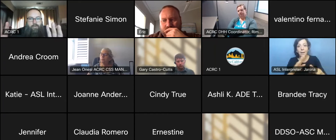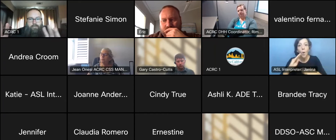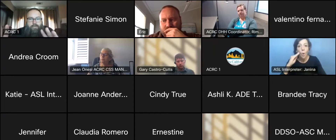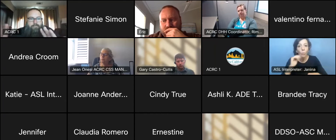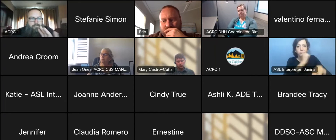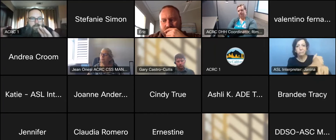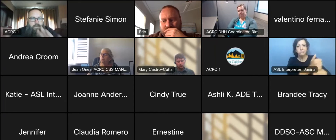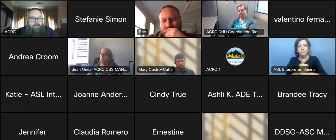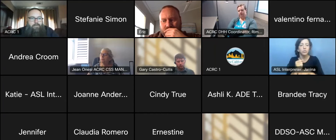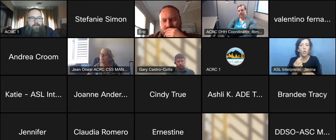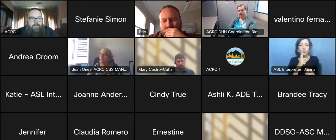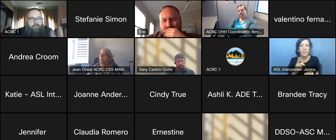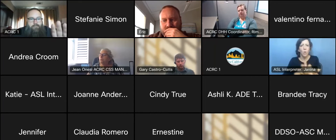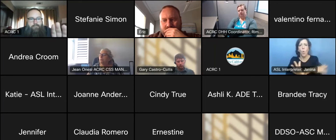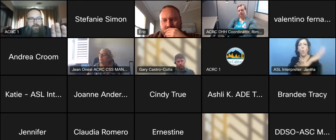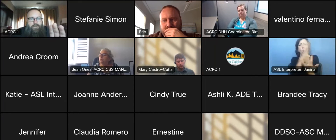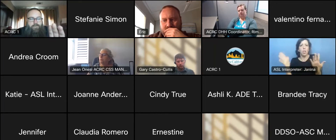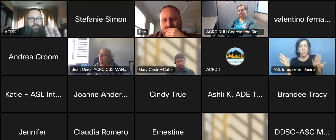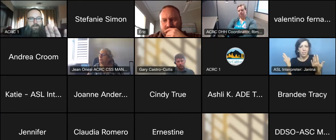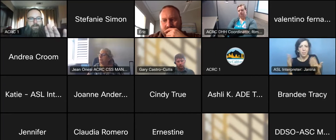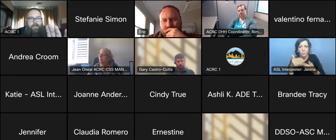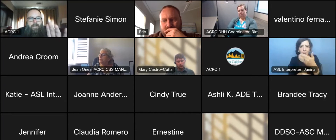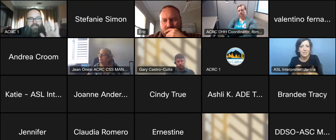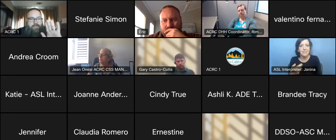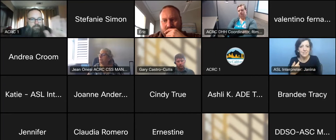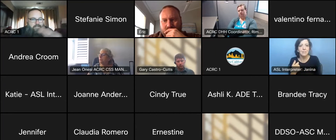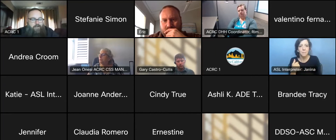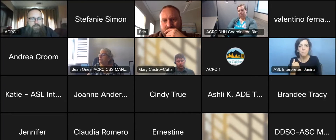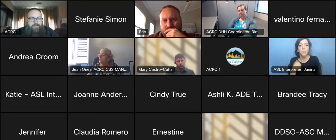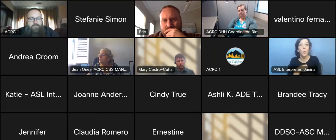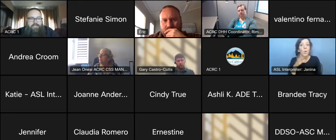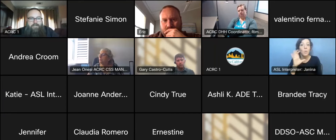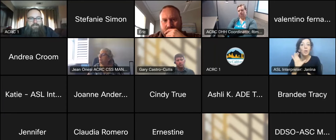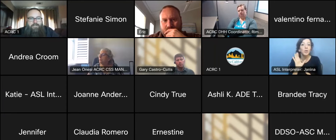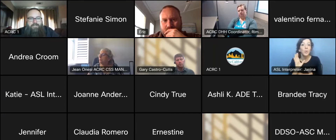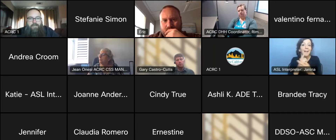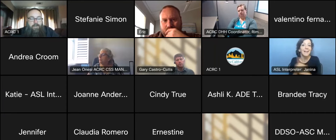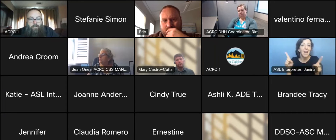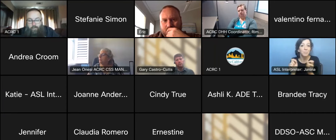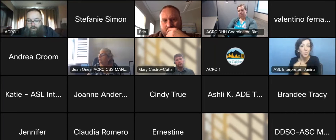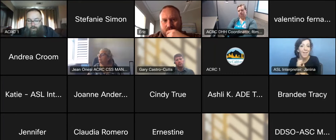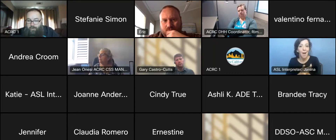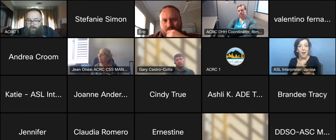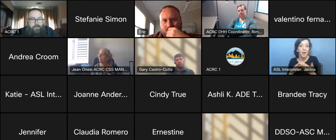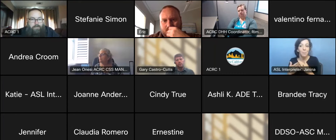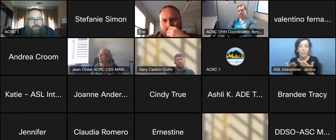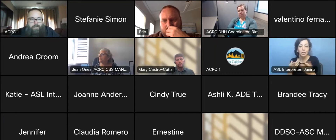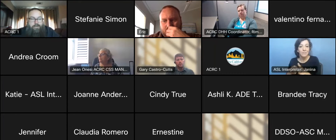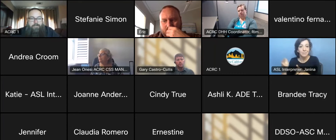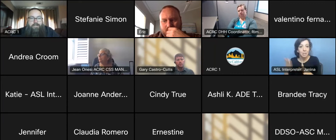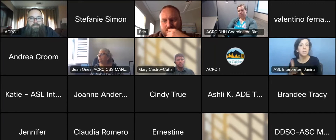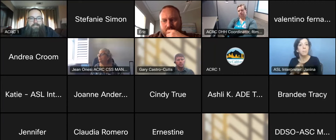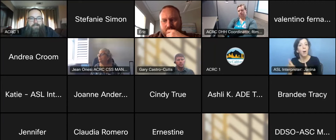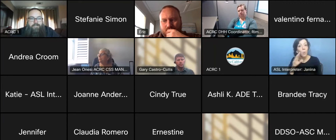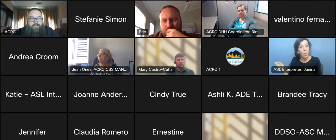across the board. We have, we're going to do an announcement amongst our community services specialists, but we're going to be bringing on